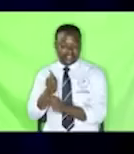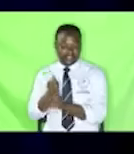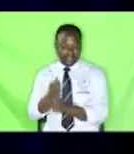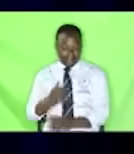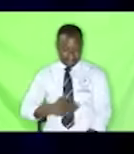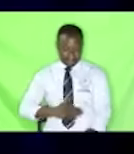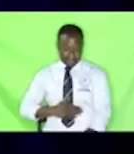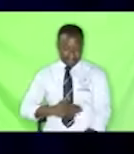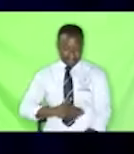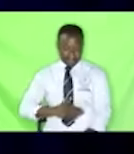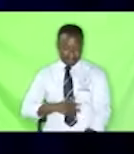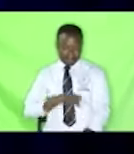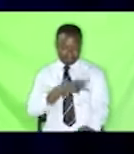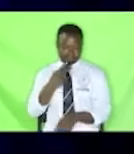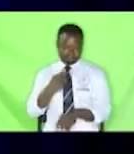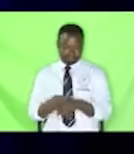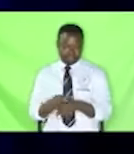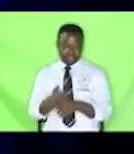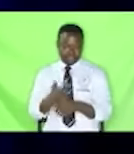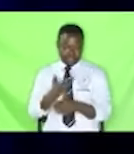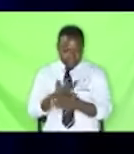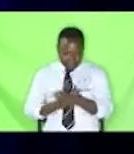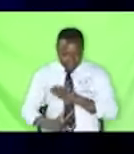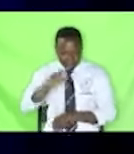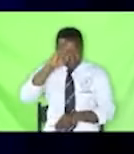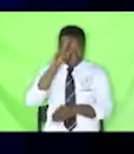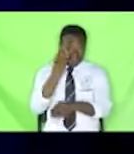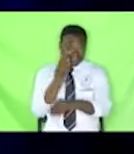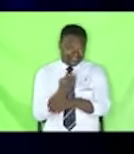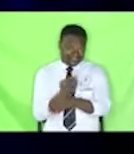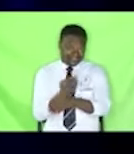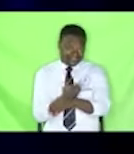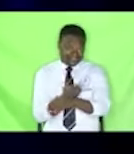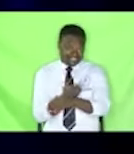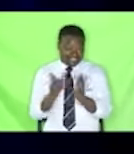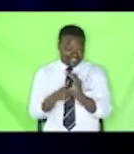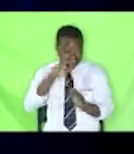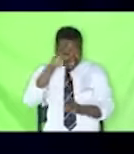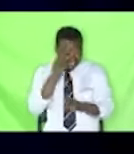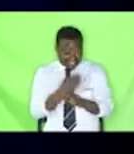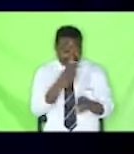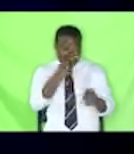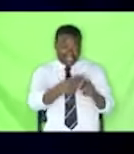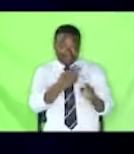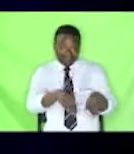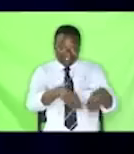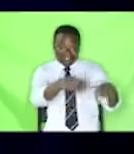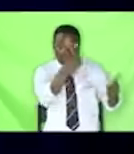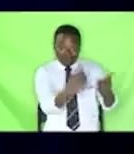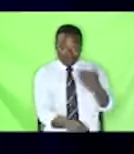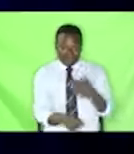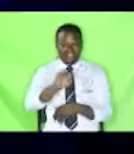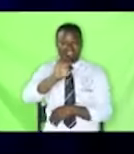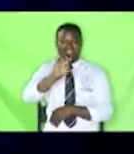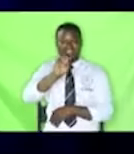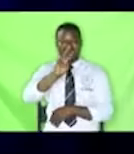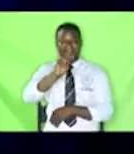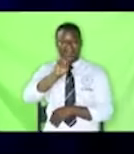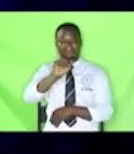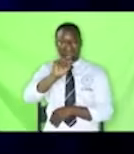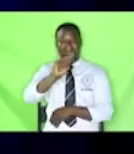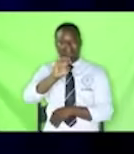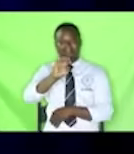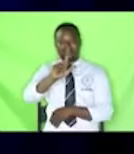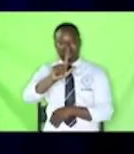birth to a son and will call him Emmanuel. The virgin